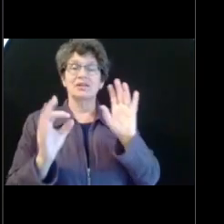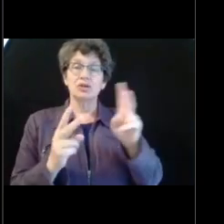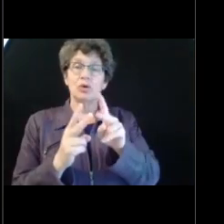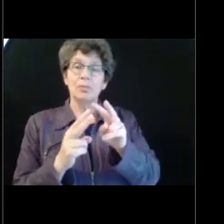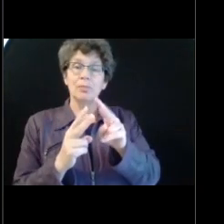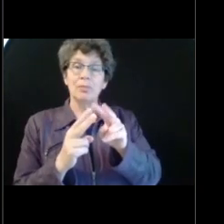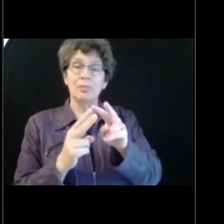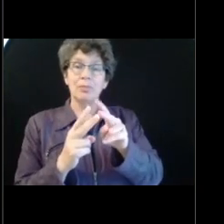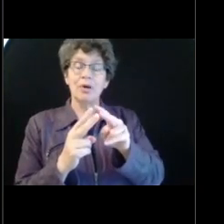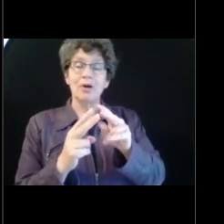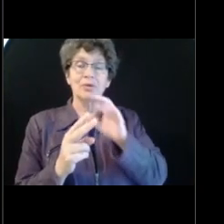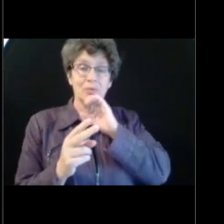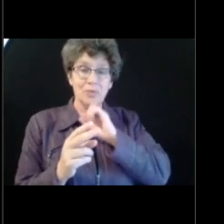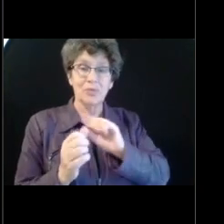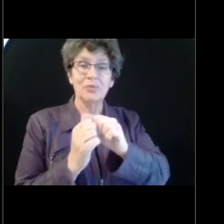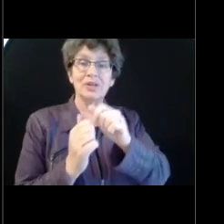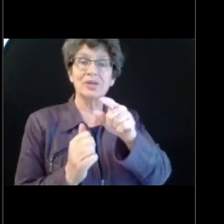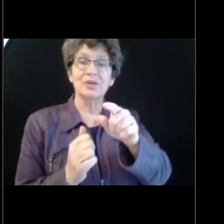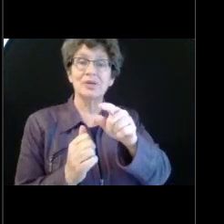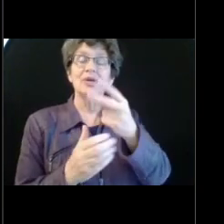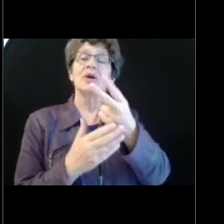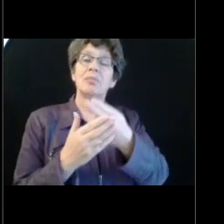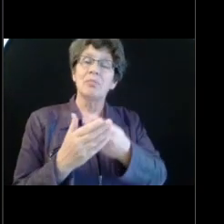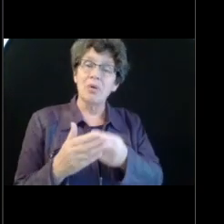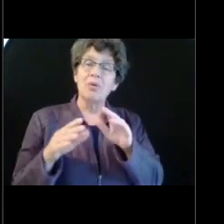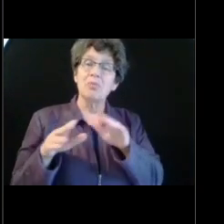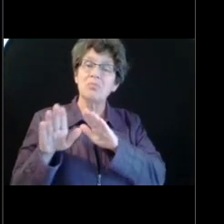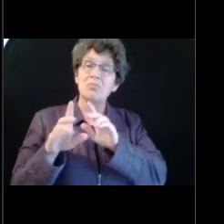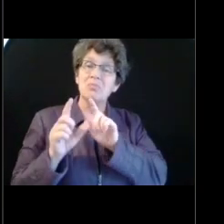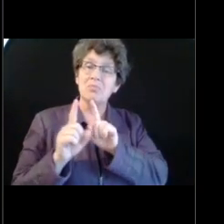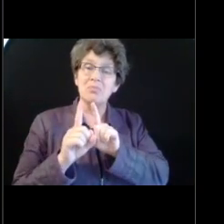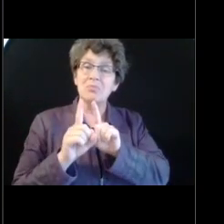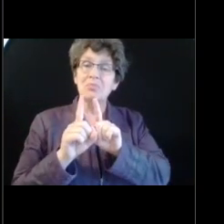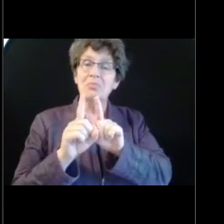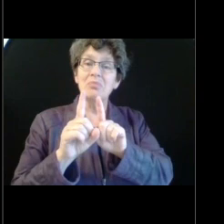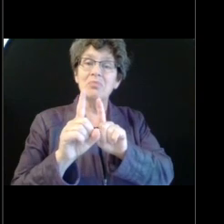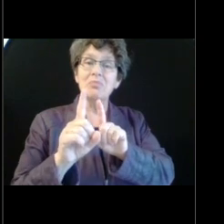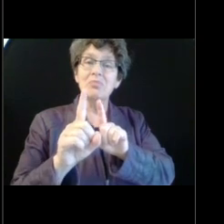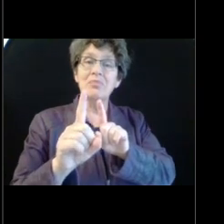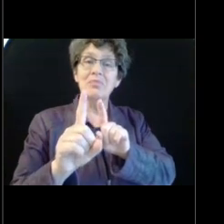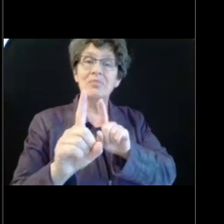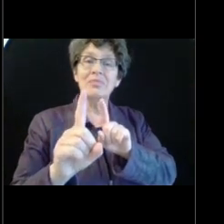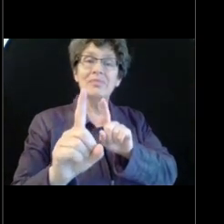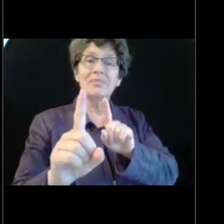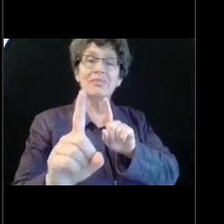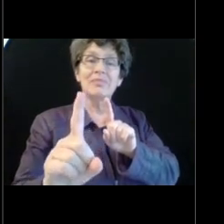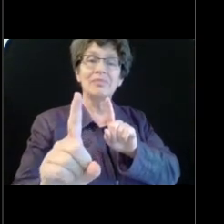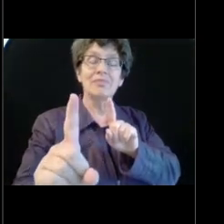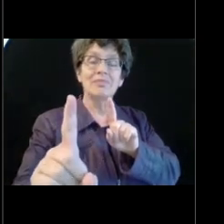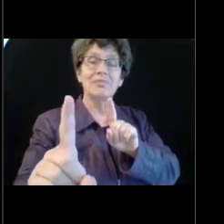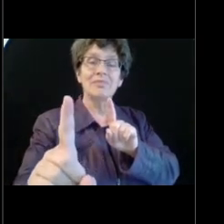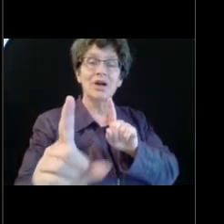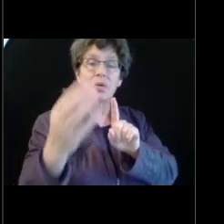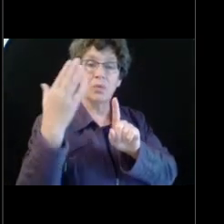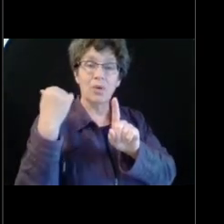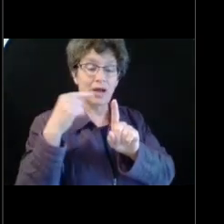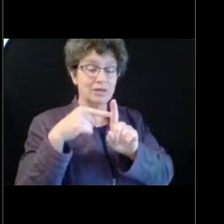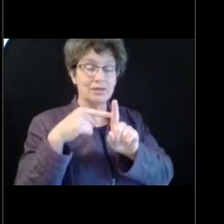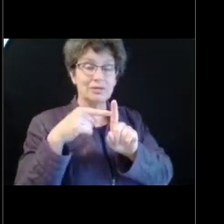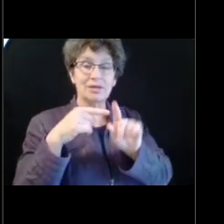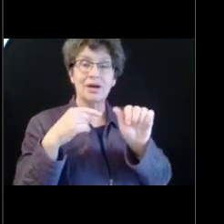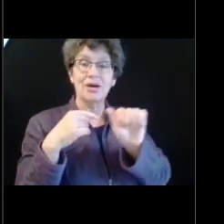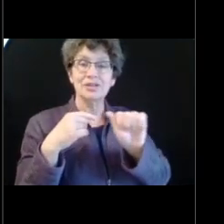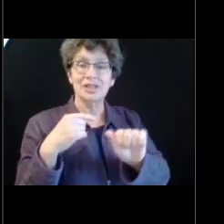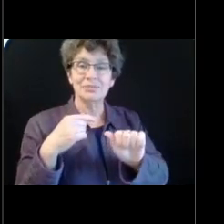shows up. So this is the team that I hiked with, and we're sitting on the Wenzi shoulder,